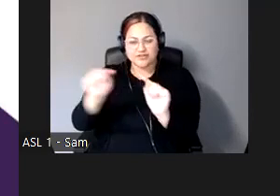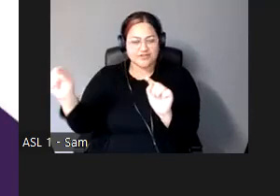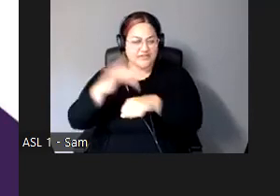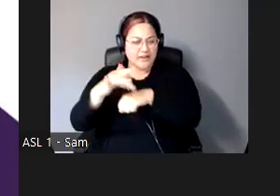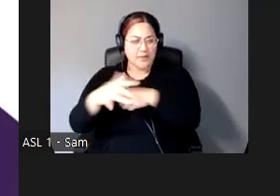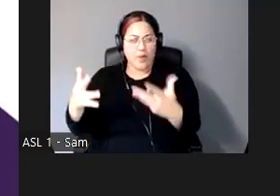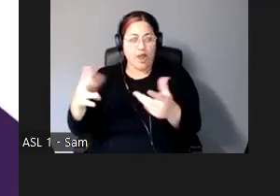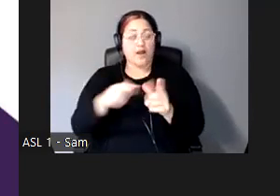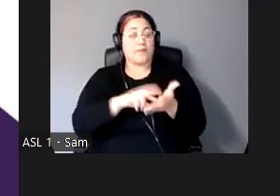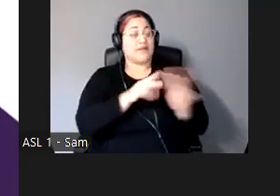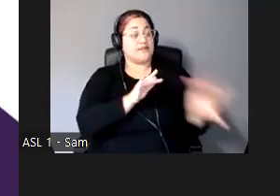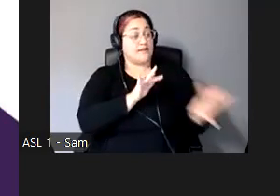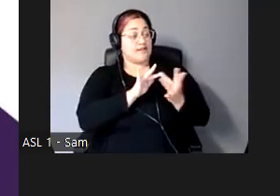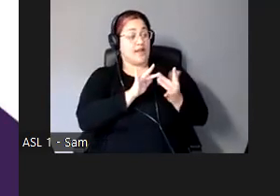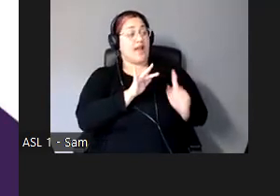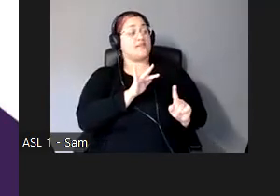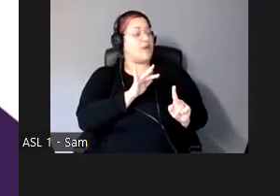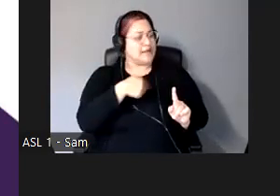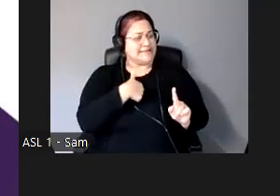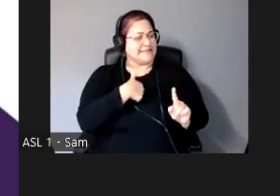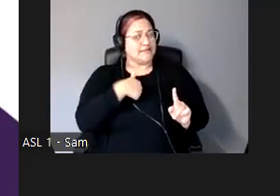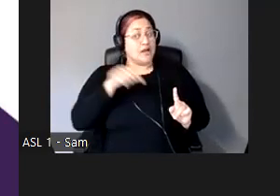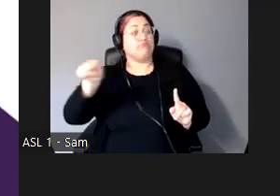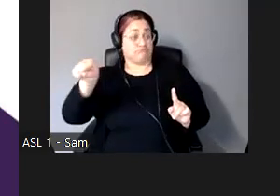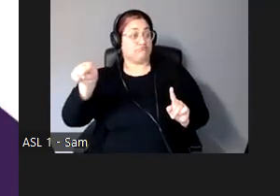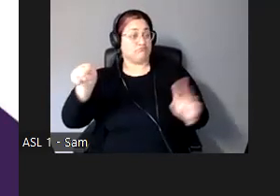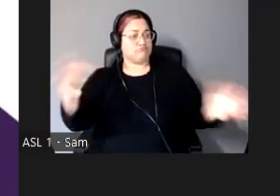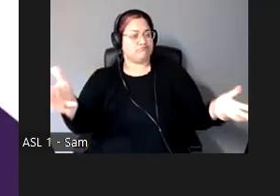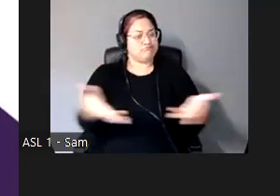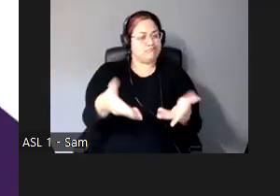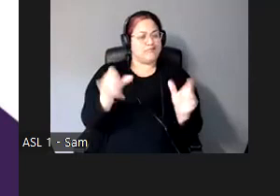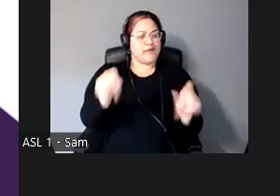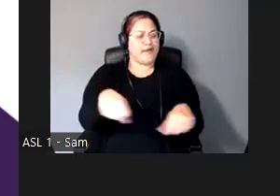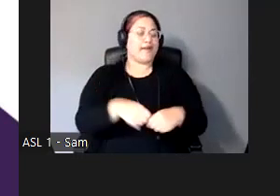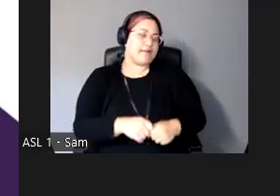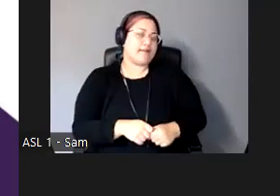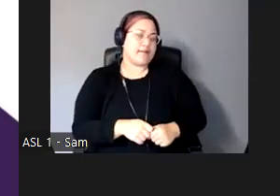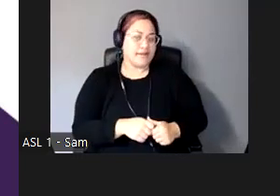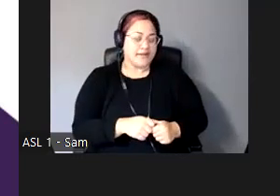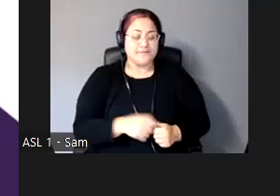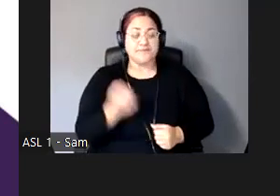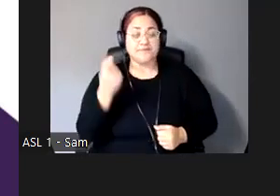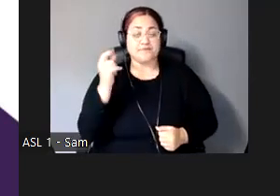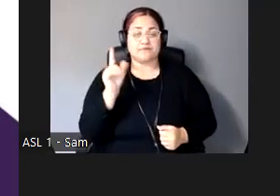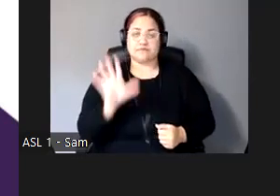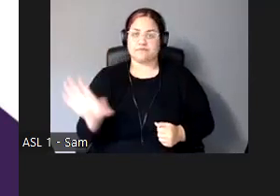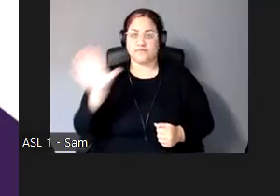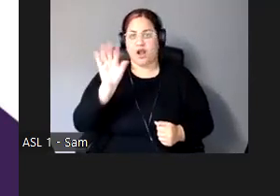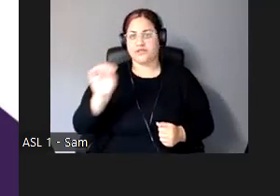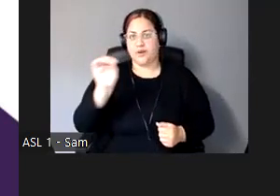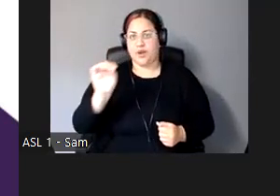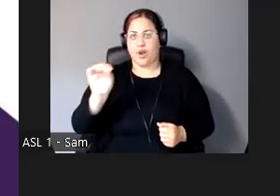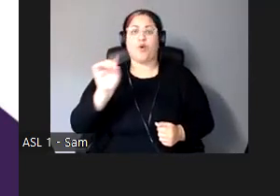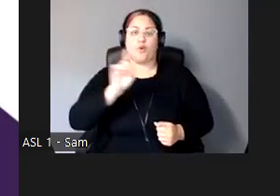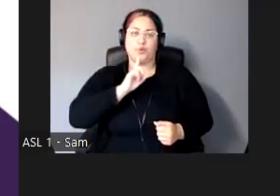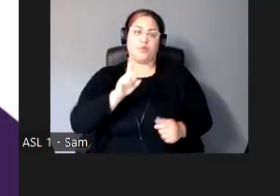undertaking in Ontario, because every community is different. So we take great effort in trying to improve